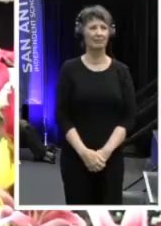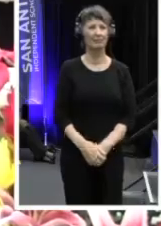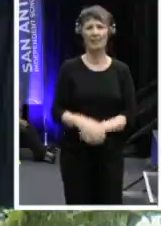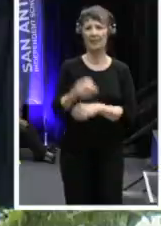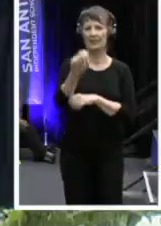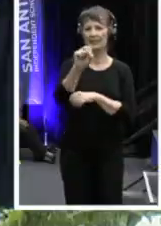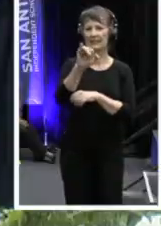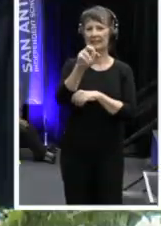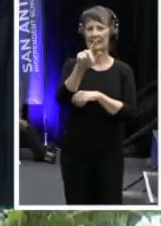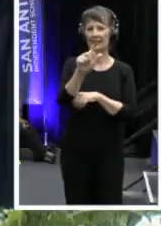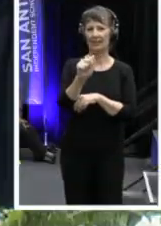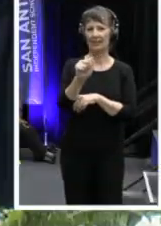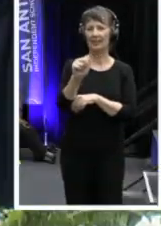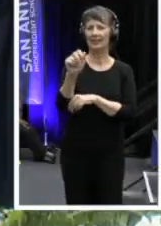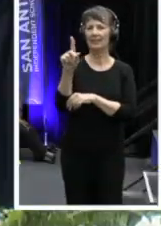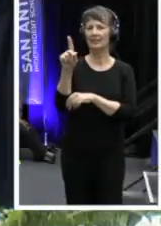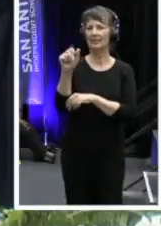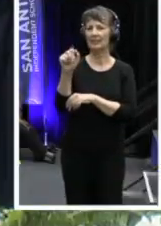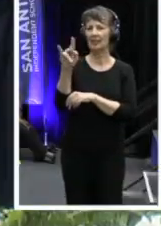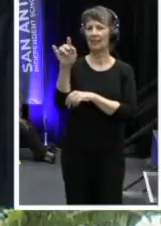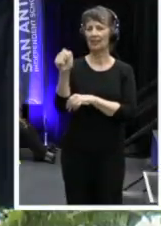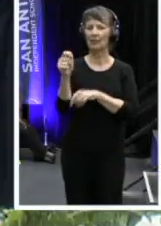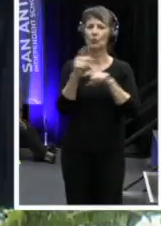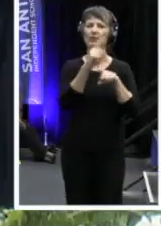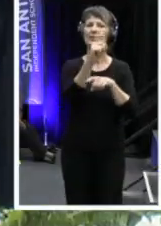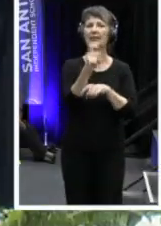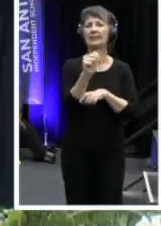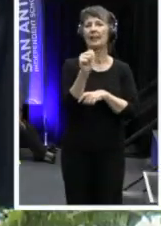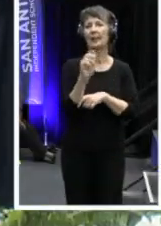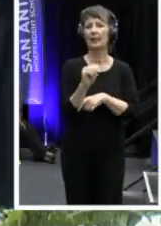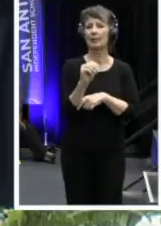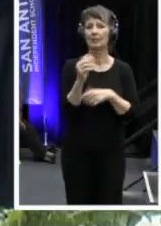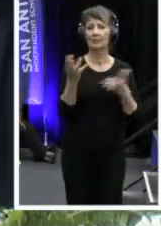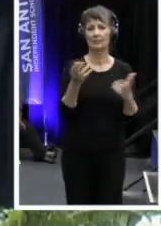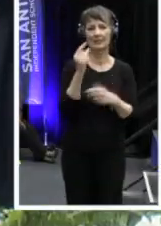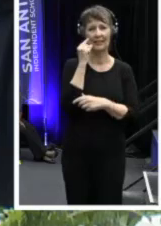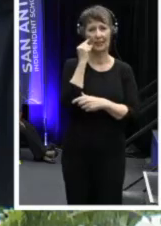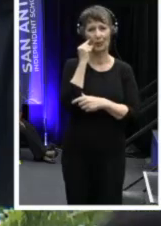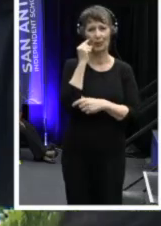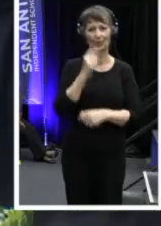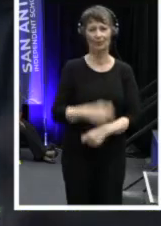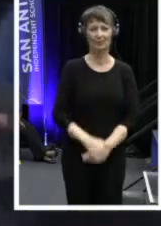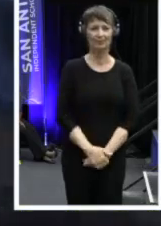Sylvia Ann Davila will be attending Texas A&M University at San Antonio.